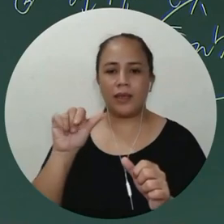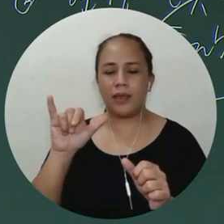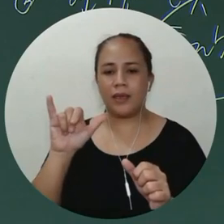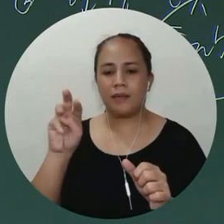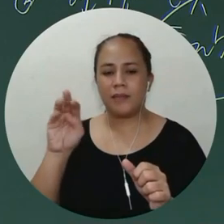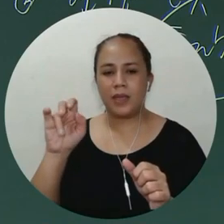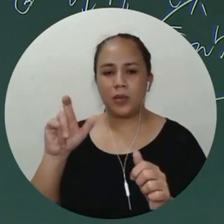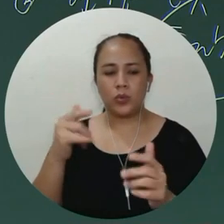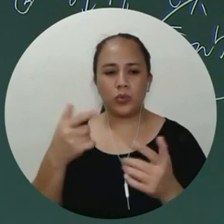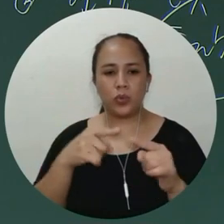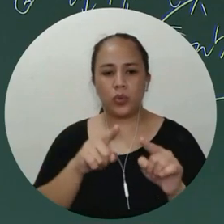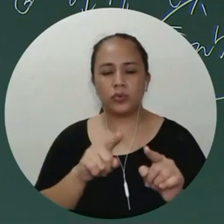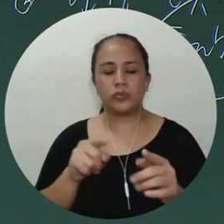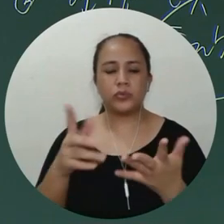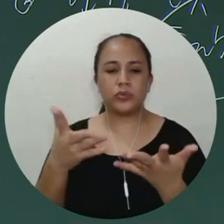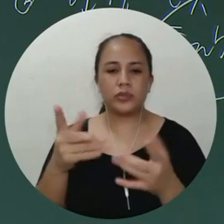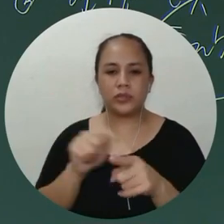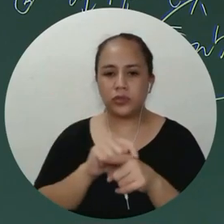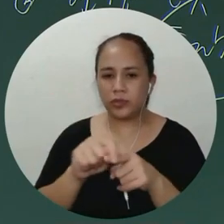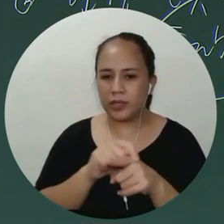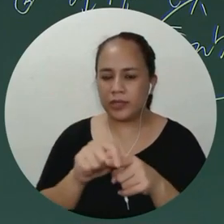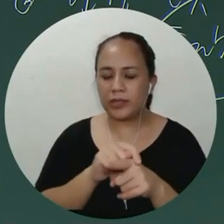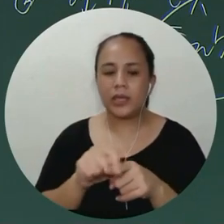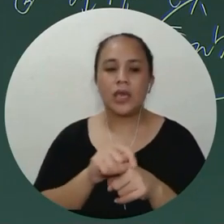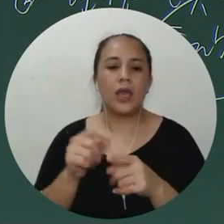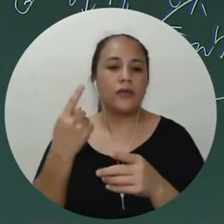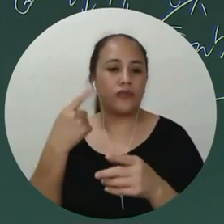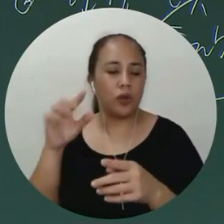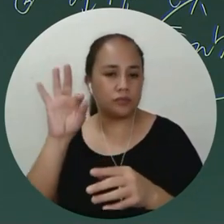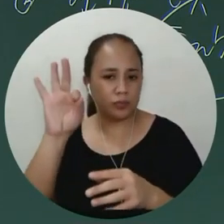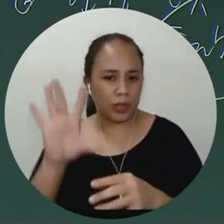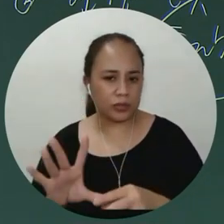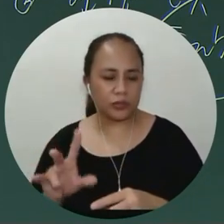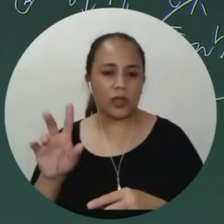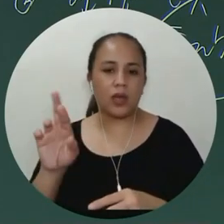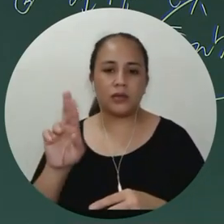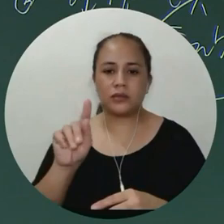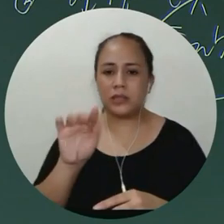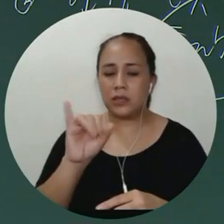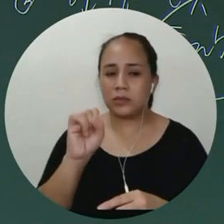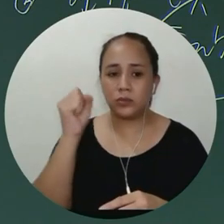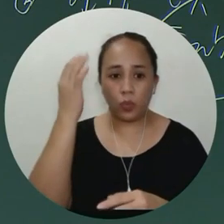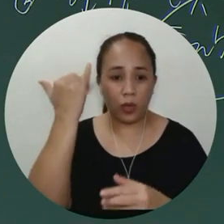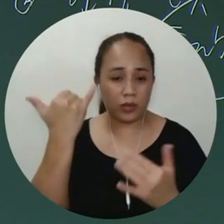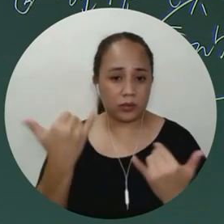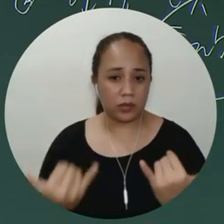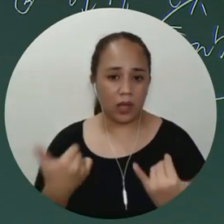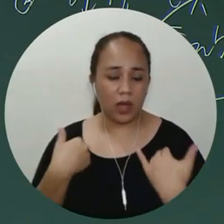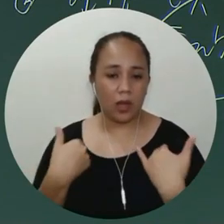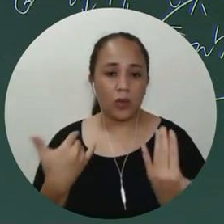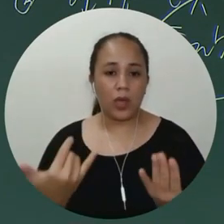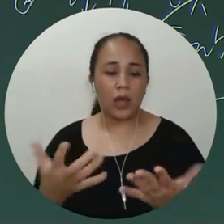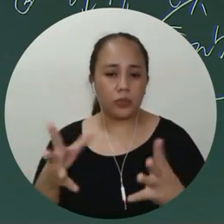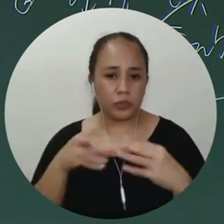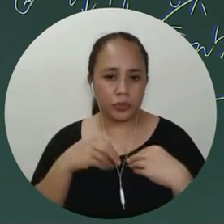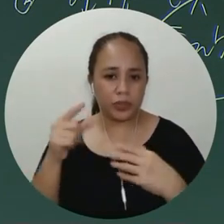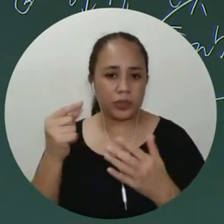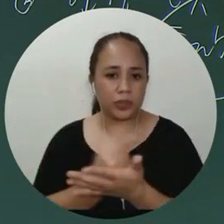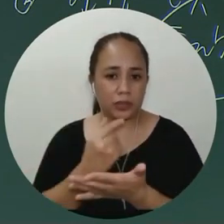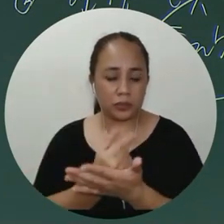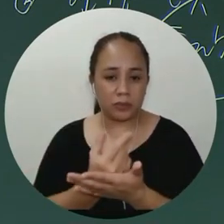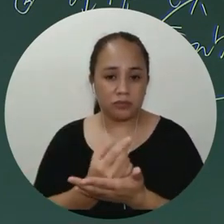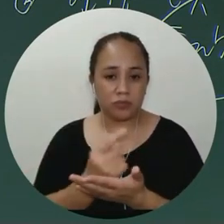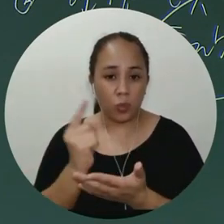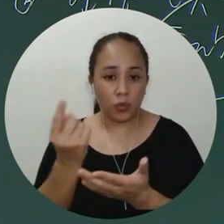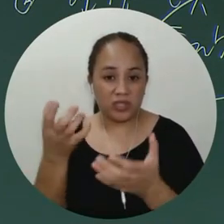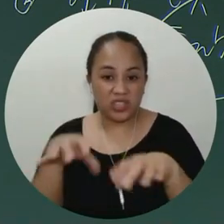this vocational training session, and also for our pastors, this RTS, because right now the fact that you have received the gospel is not by chance.